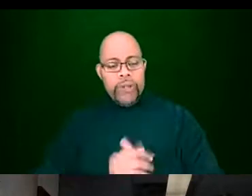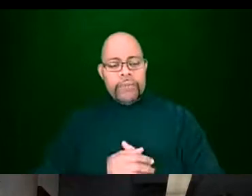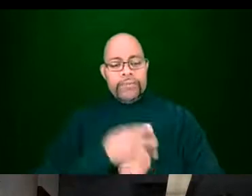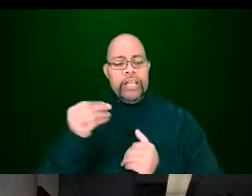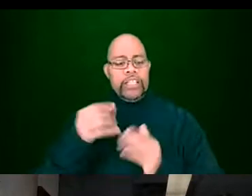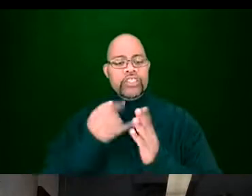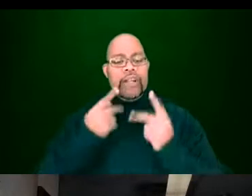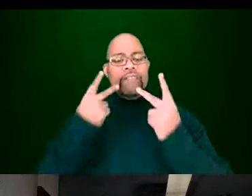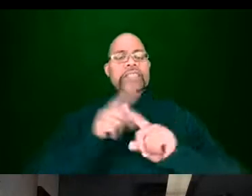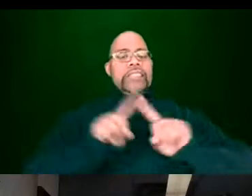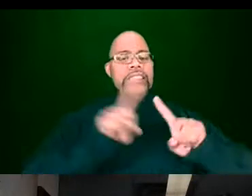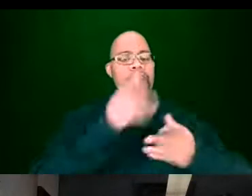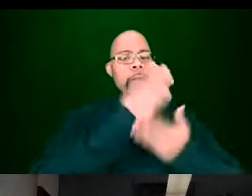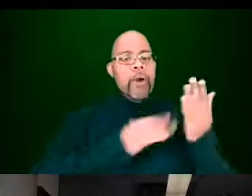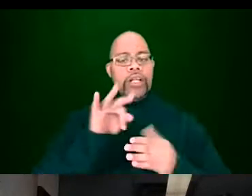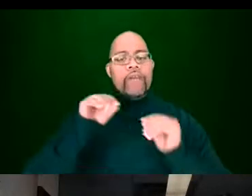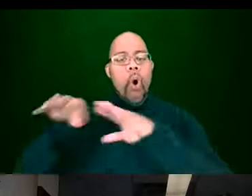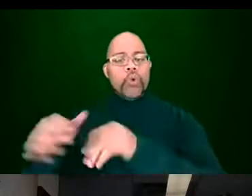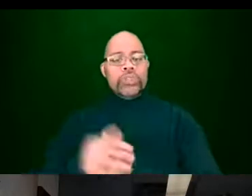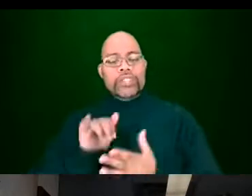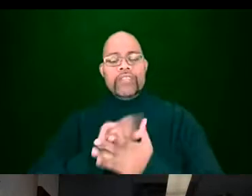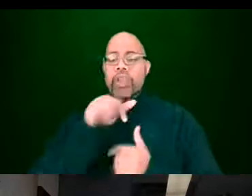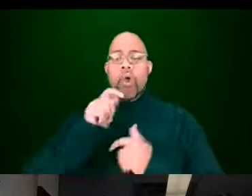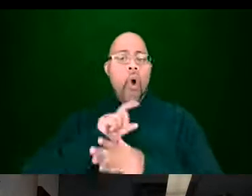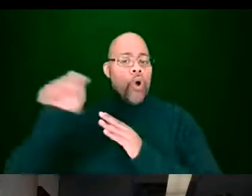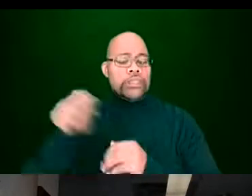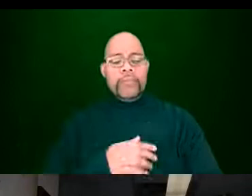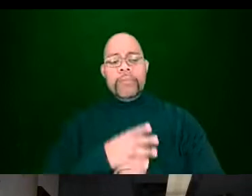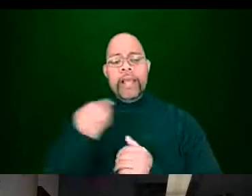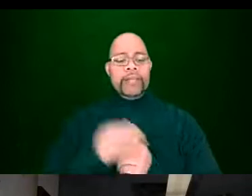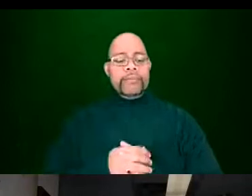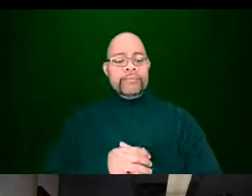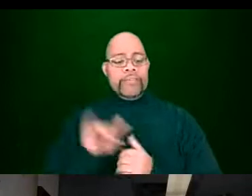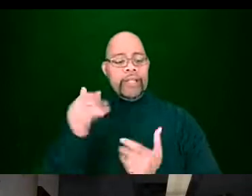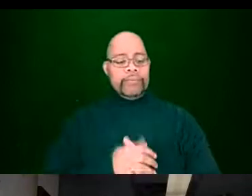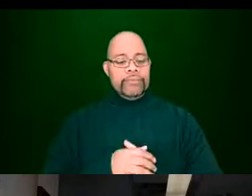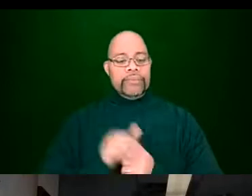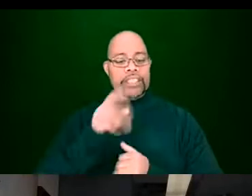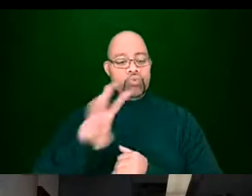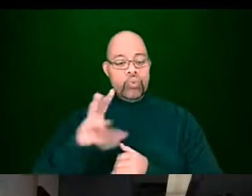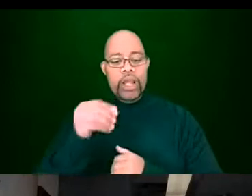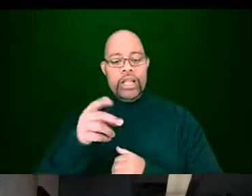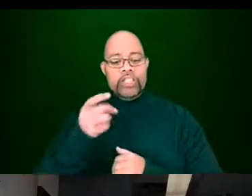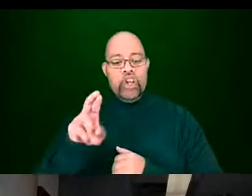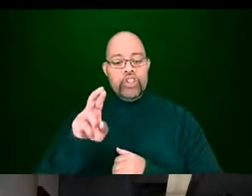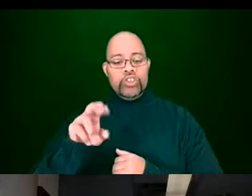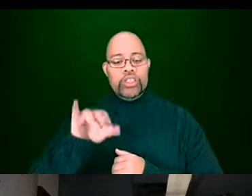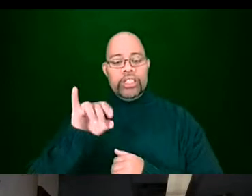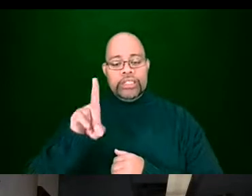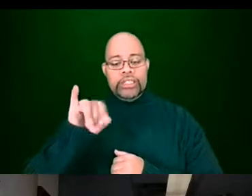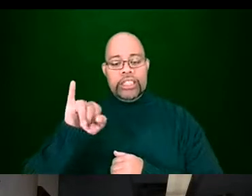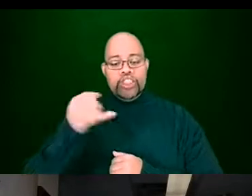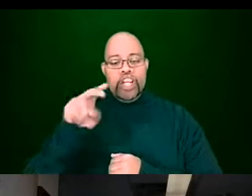just visit different parts of the ocean, which is really awesome. And like Andrew and Dr. Dejonna, I